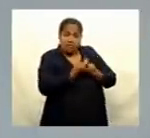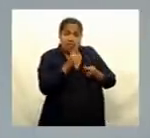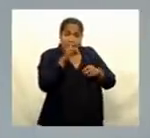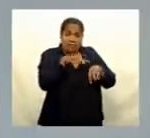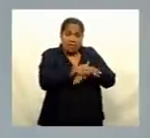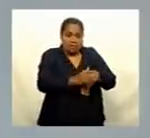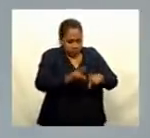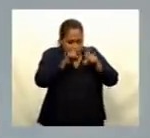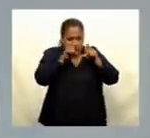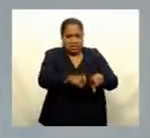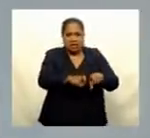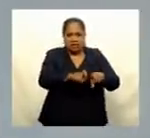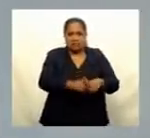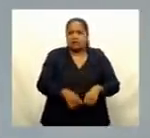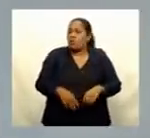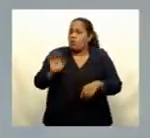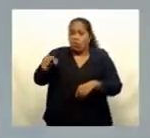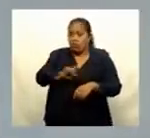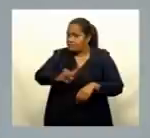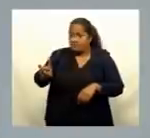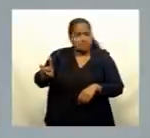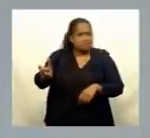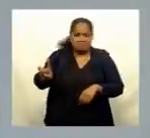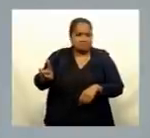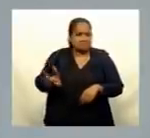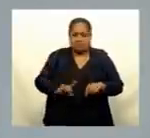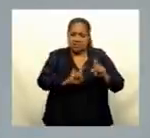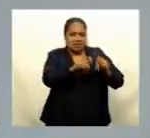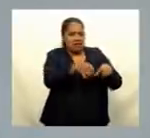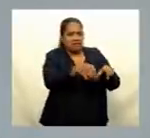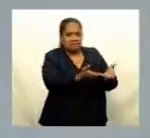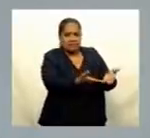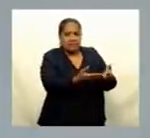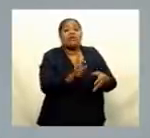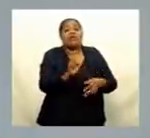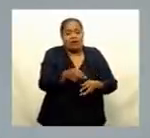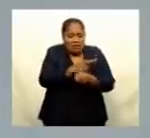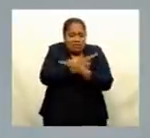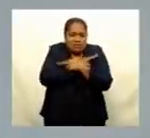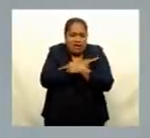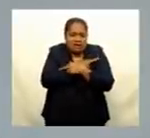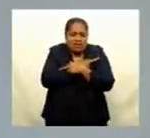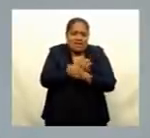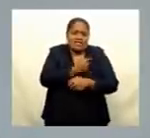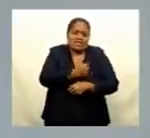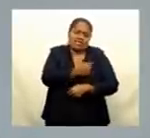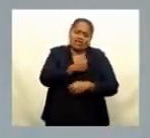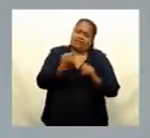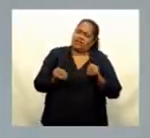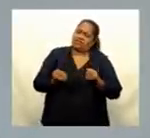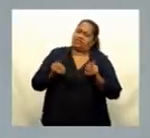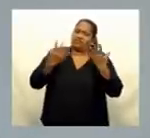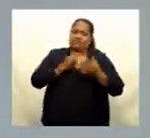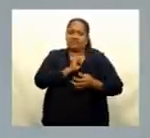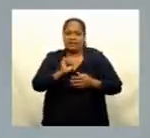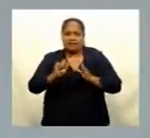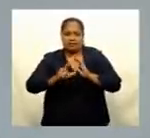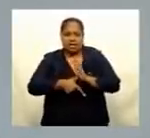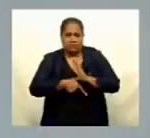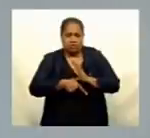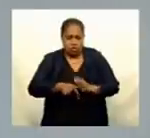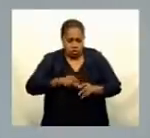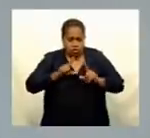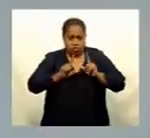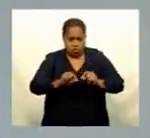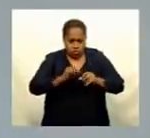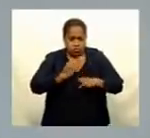They've been staying away from home, and that is called respect, because they are sacrificing, as any true journalist would do, to ensure